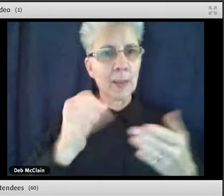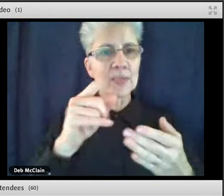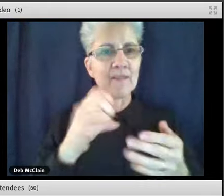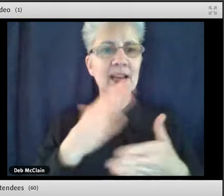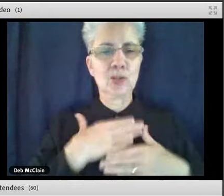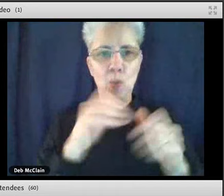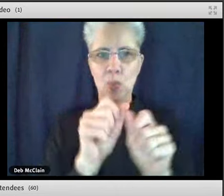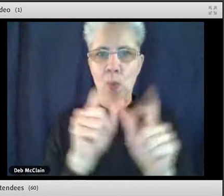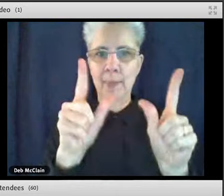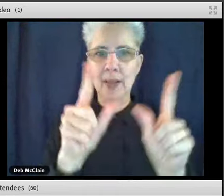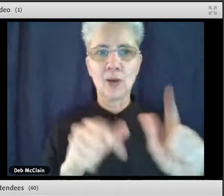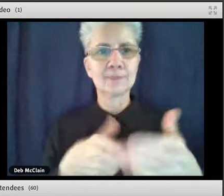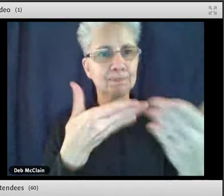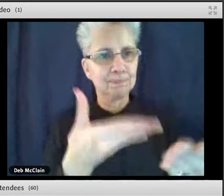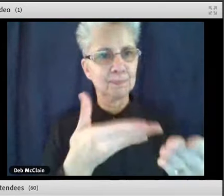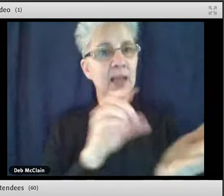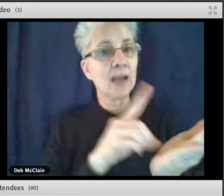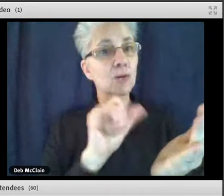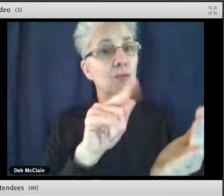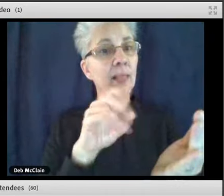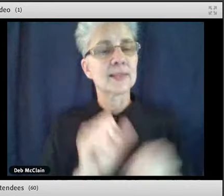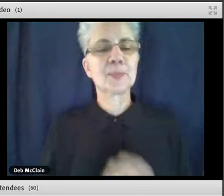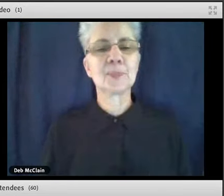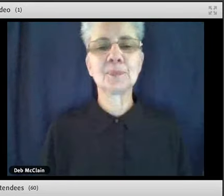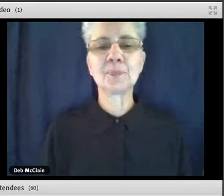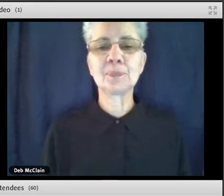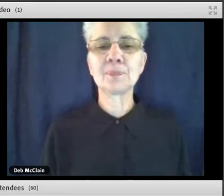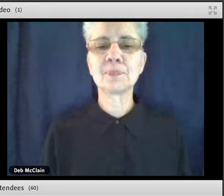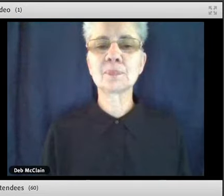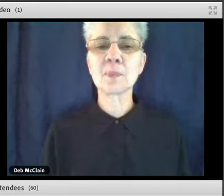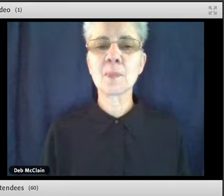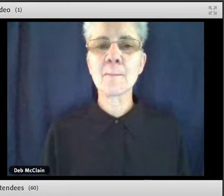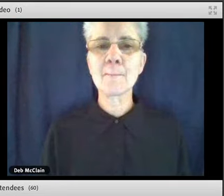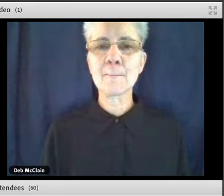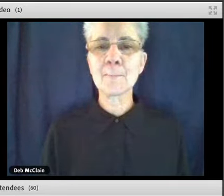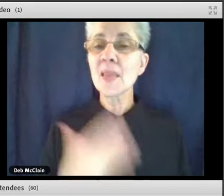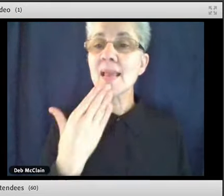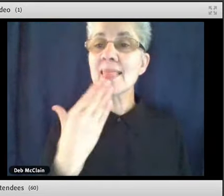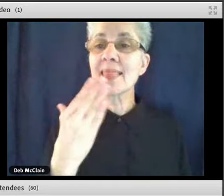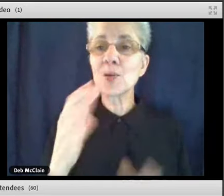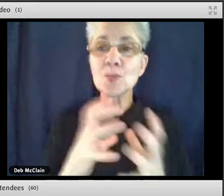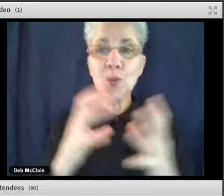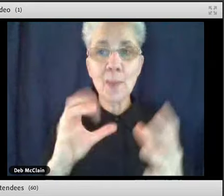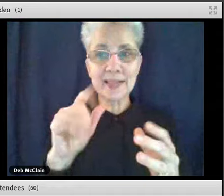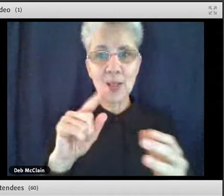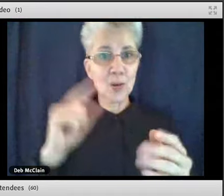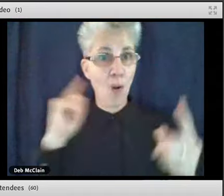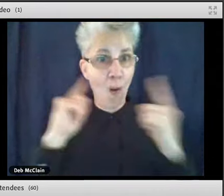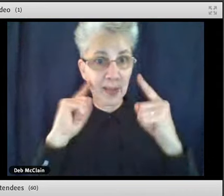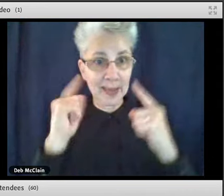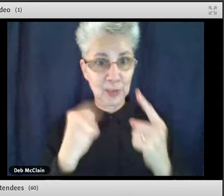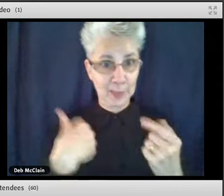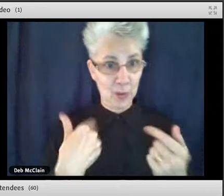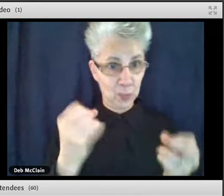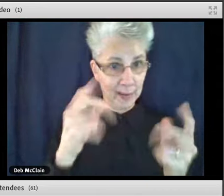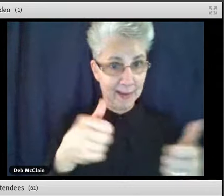her webinar this morning. Dr. Thank you so much, Taylor. Can everybody hear me okay?